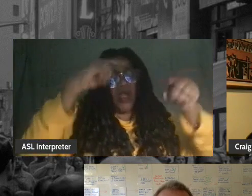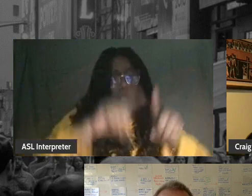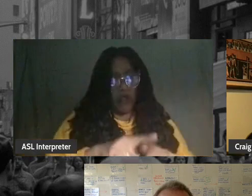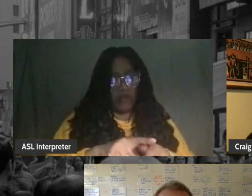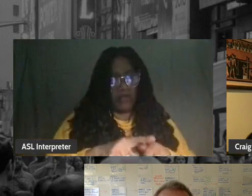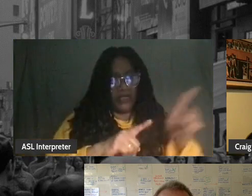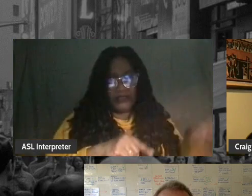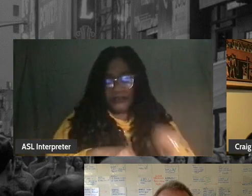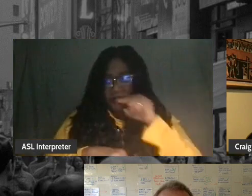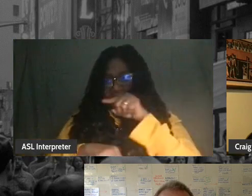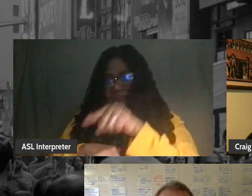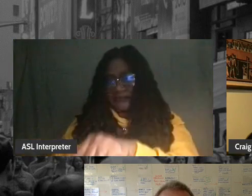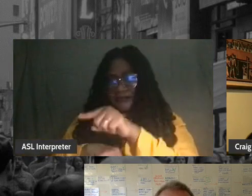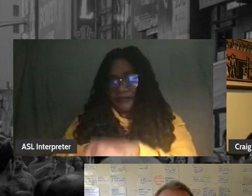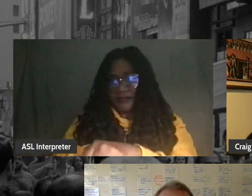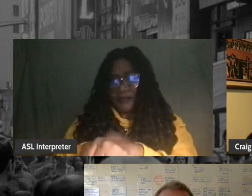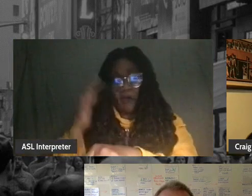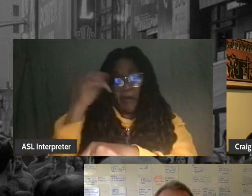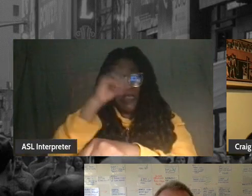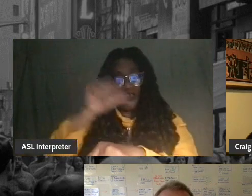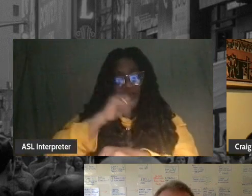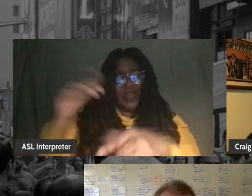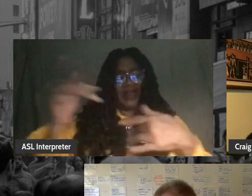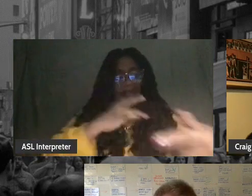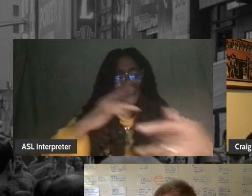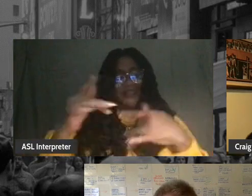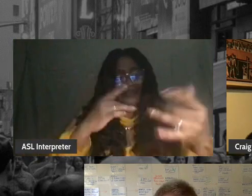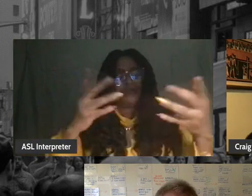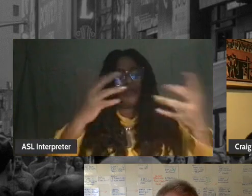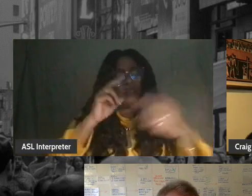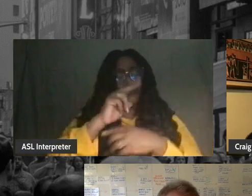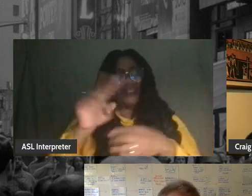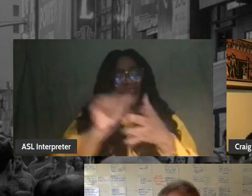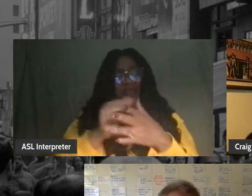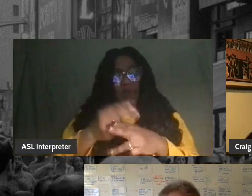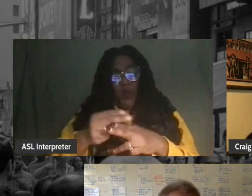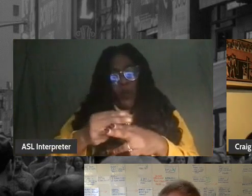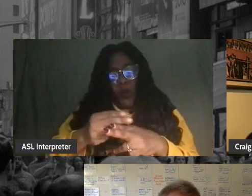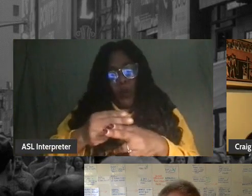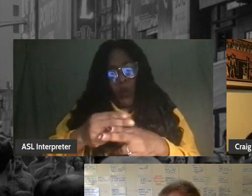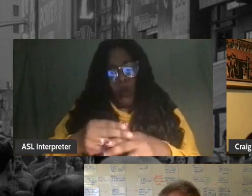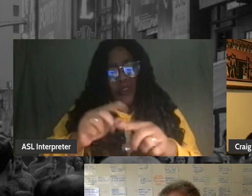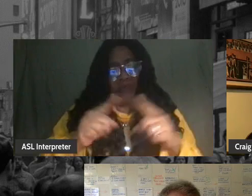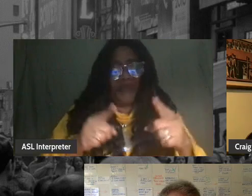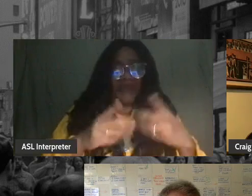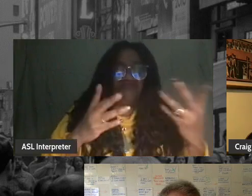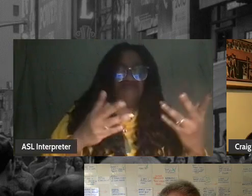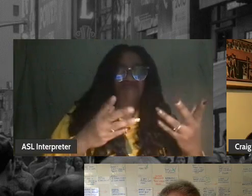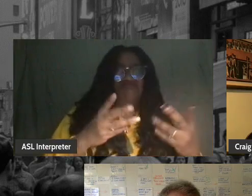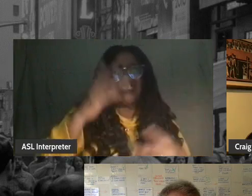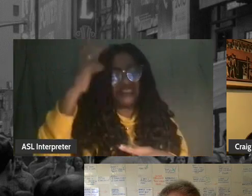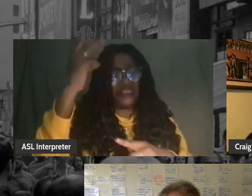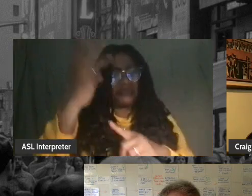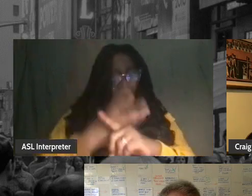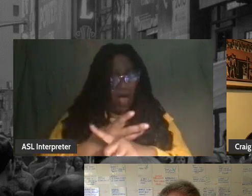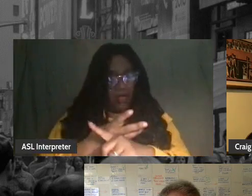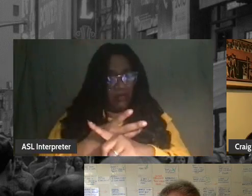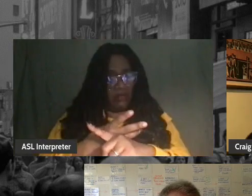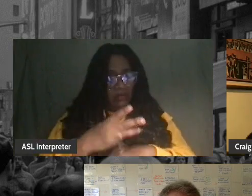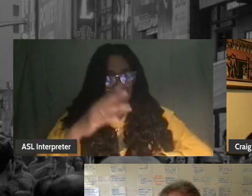changing hands. So, we like to see that shortened, but somewhere between 6 months to a year.